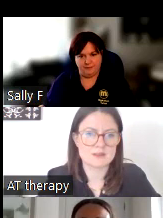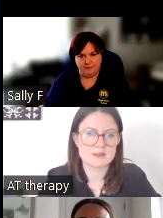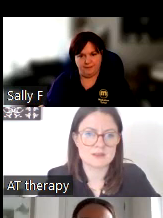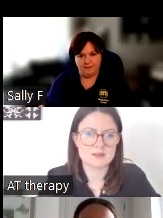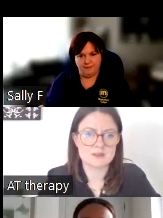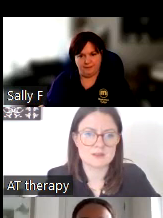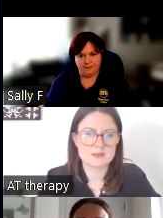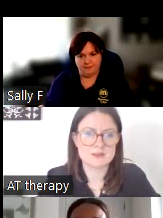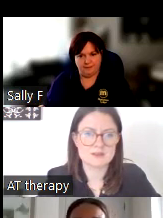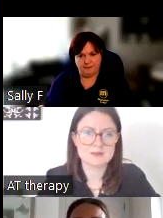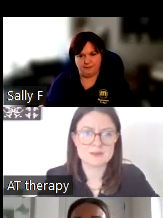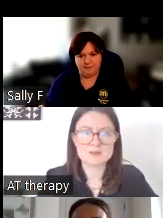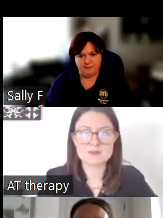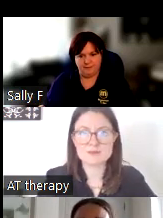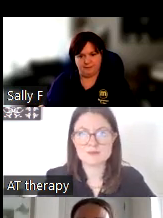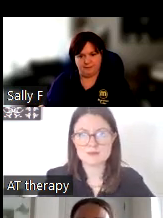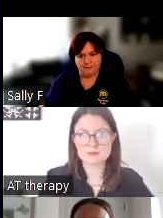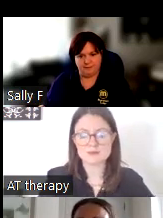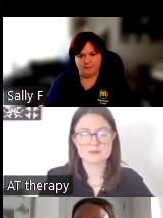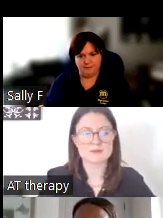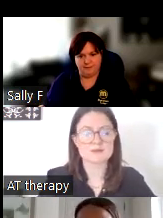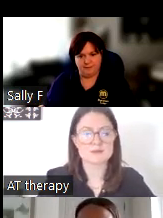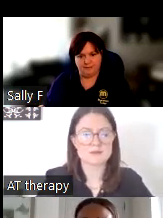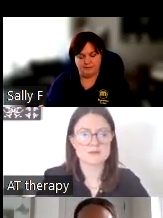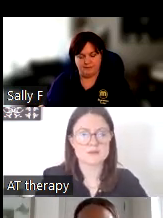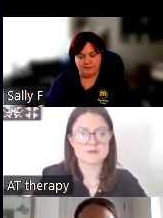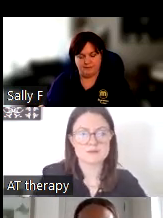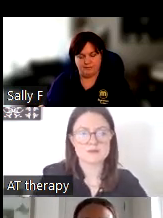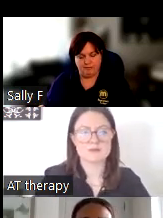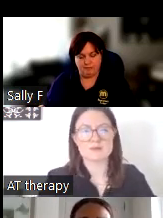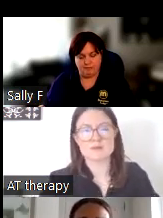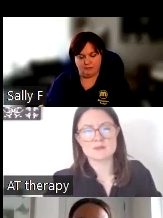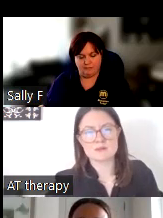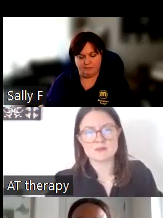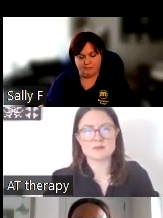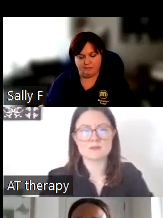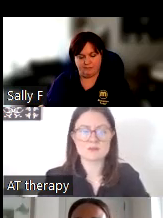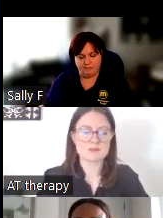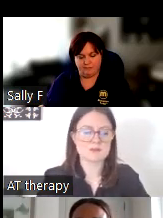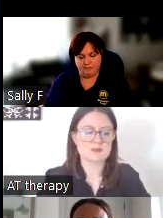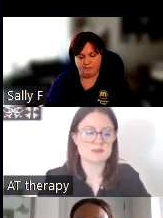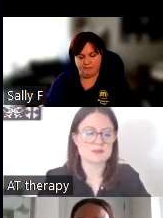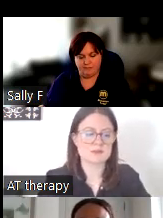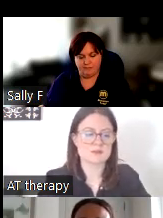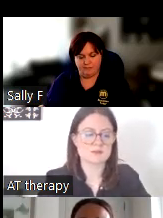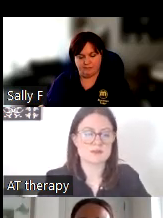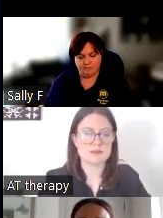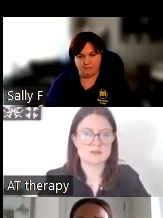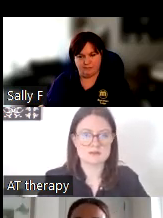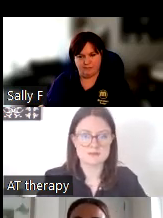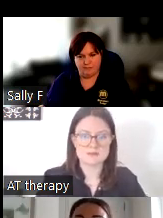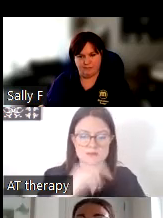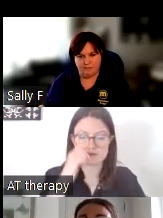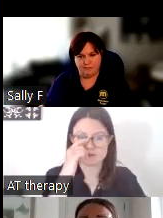signs for things like tired boards, green zone, things like calm, ready to work. yellow zone, you might be teaching Makaton signs